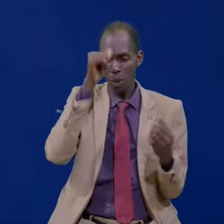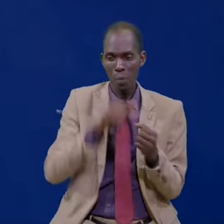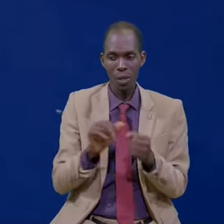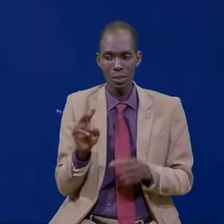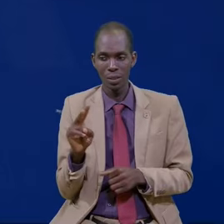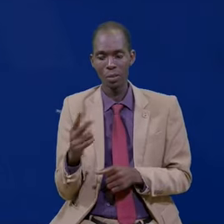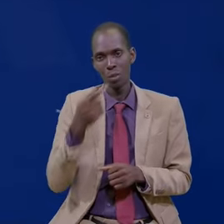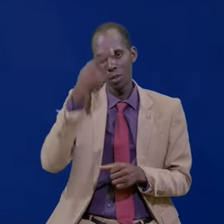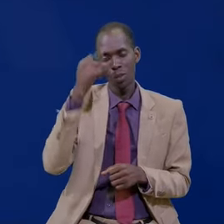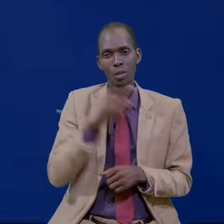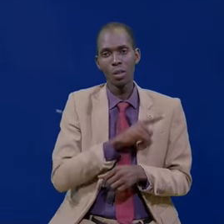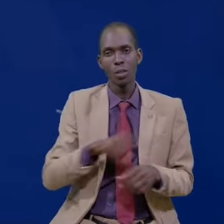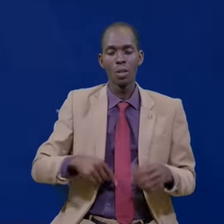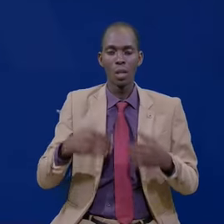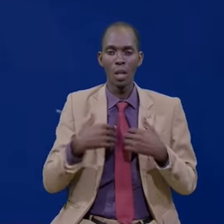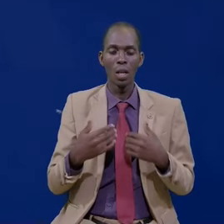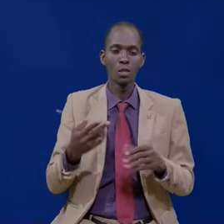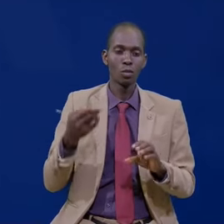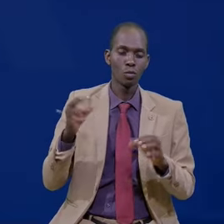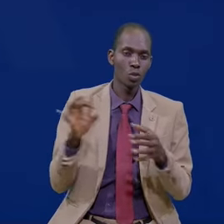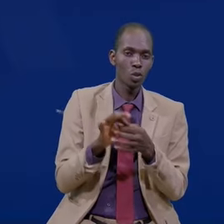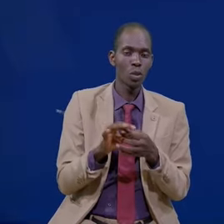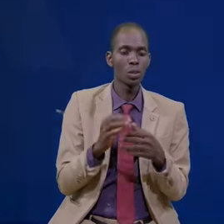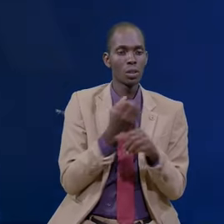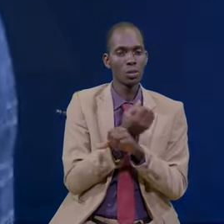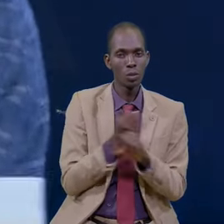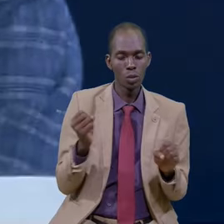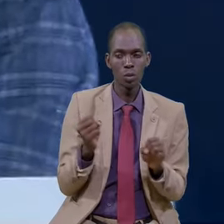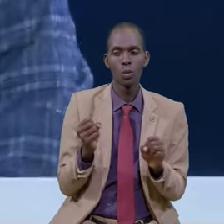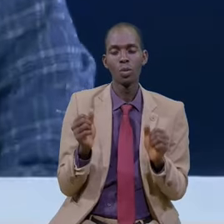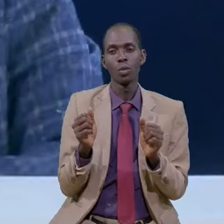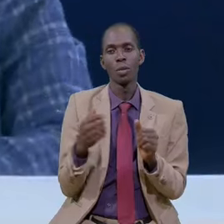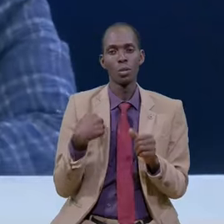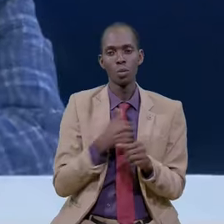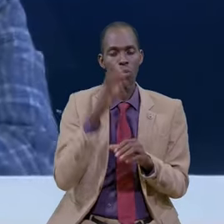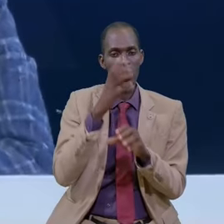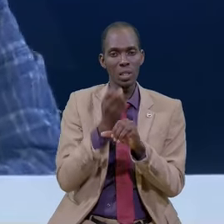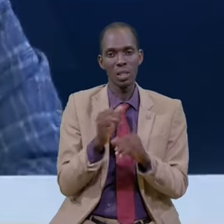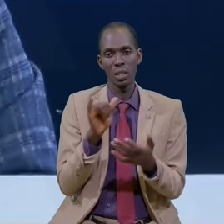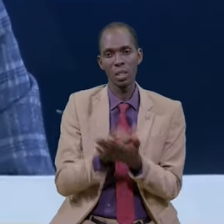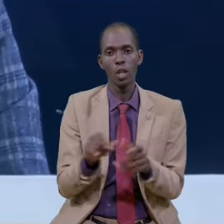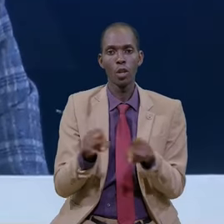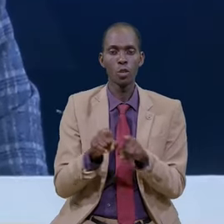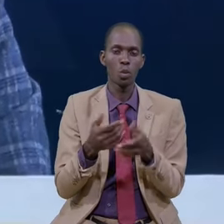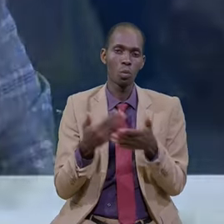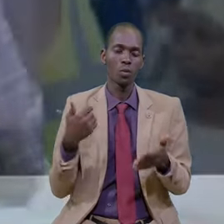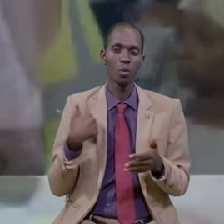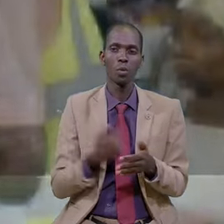joined or the salvation and we'll get that to you before we go in Jesus name